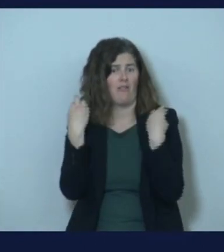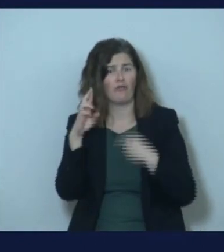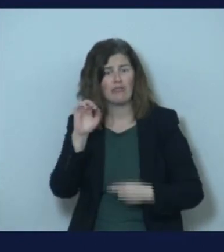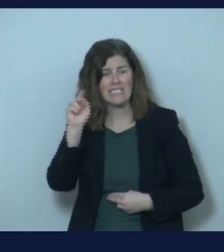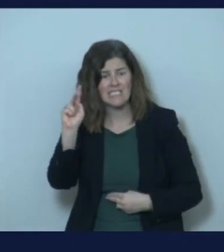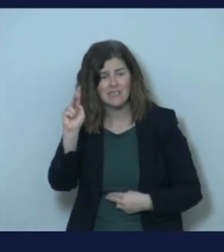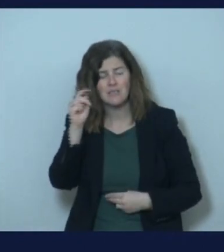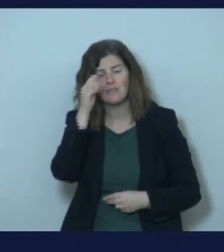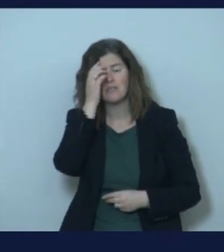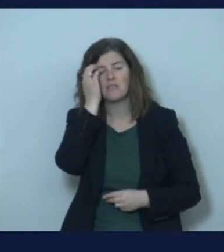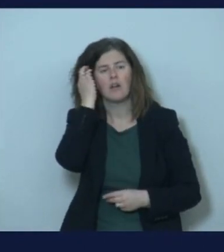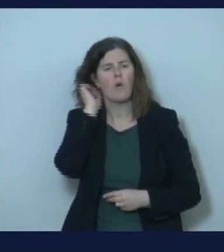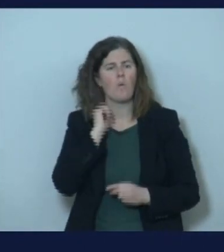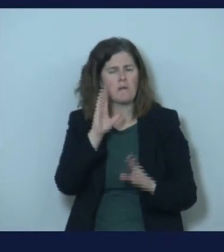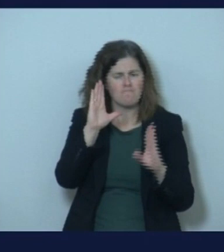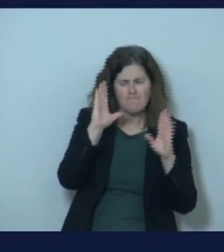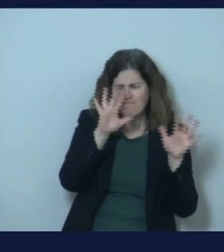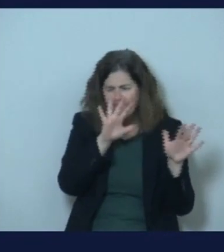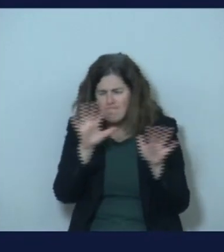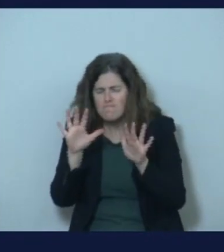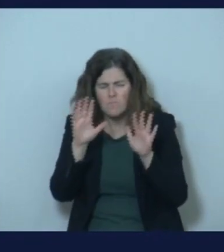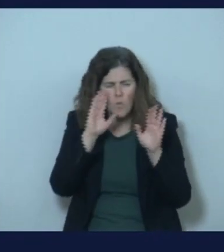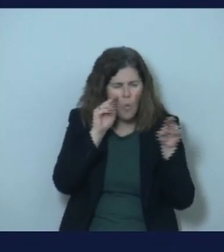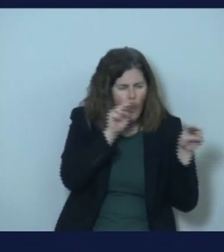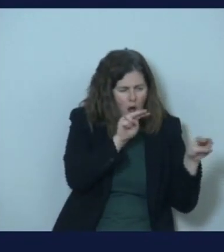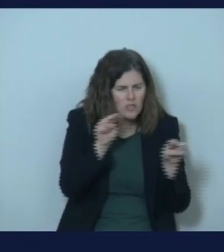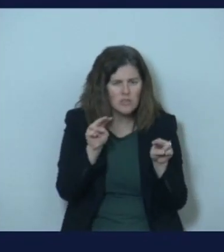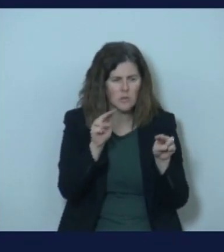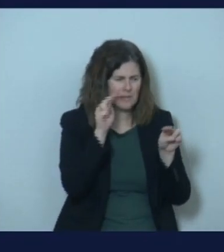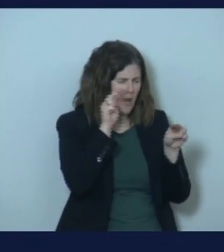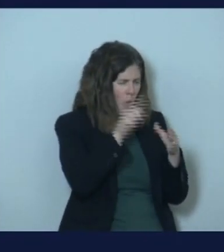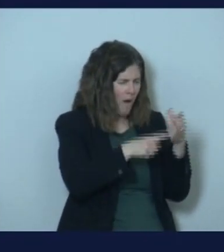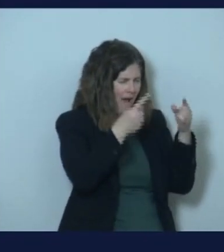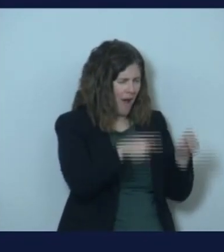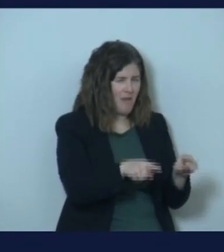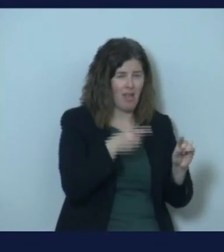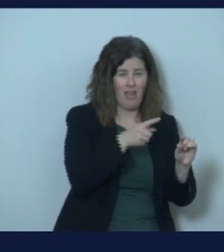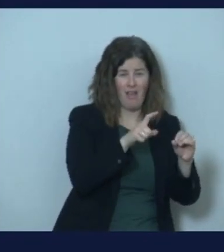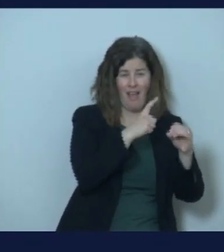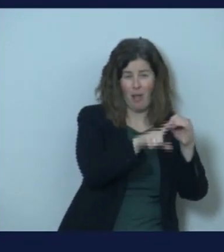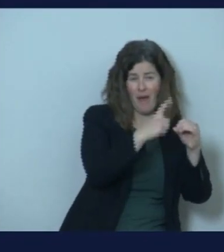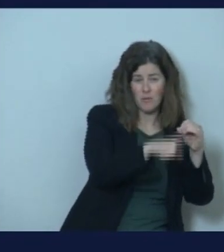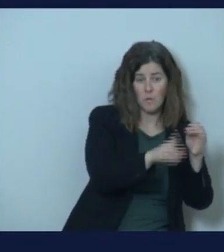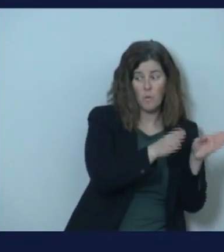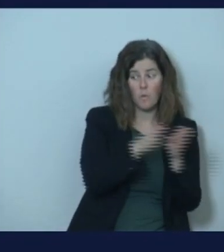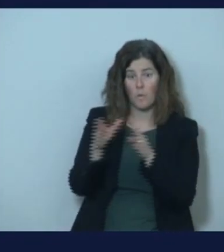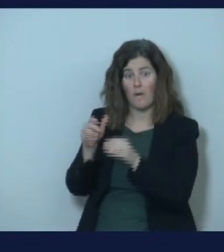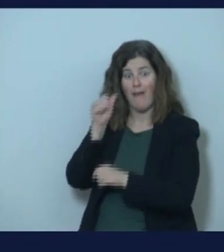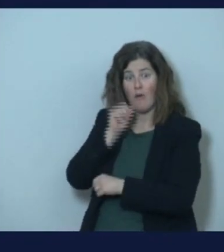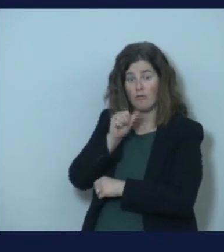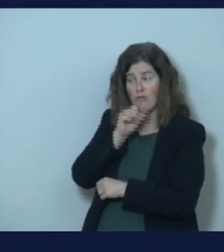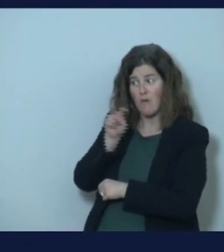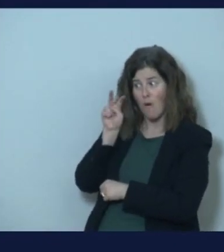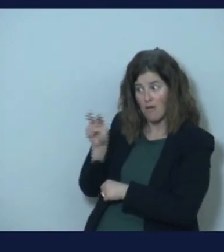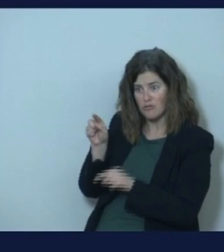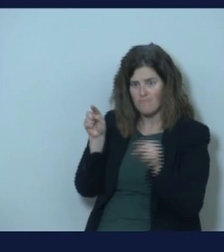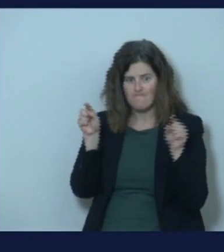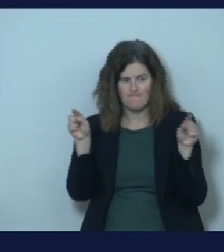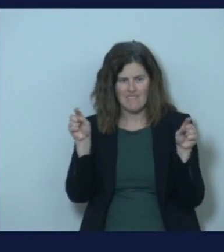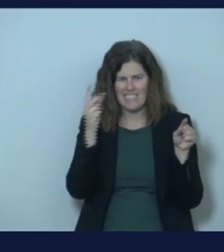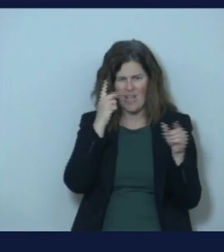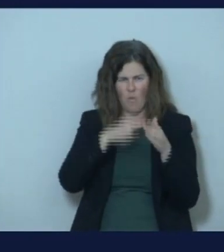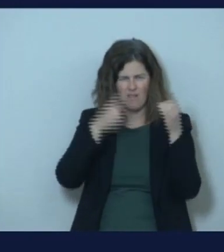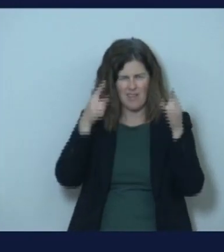are also paying attention to. So we're looking at what's happening in Texas and Arizona, our neighbors. And